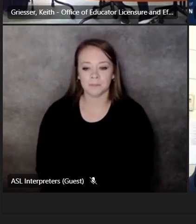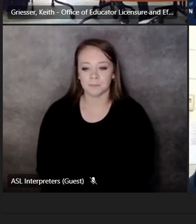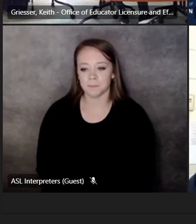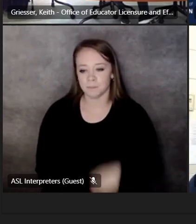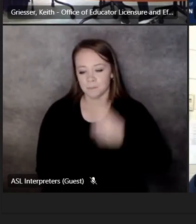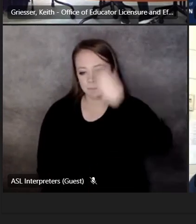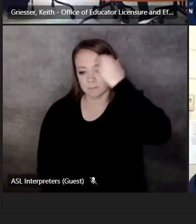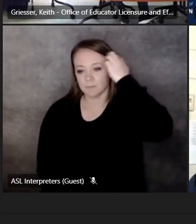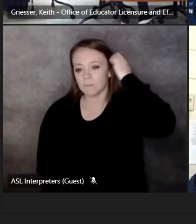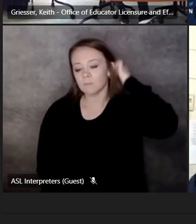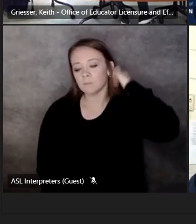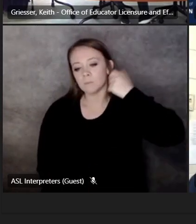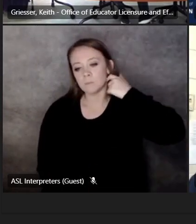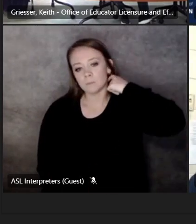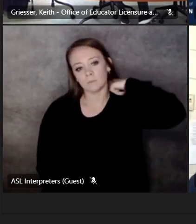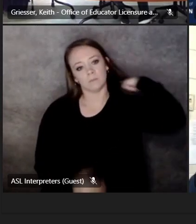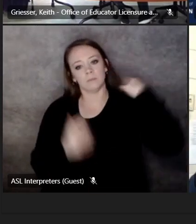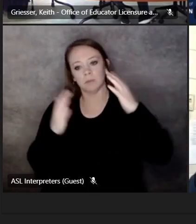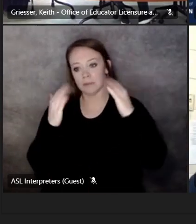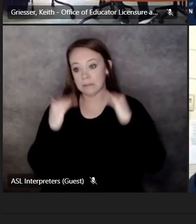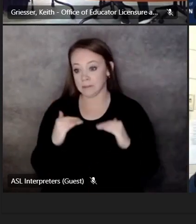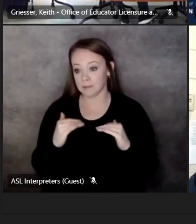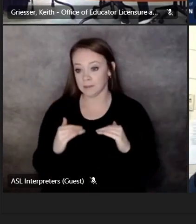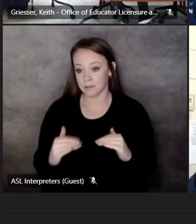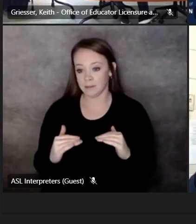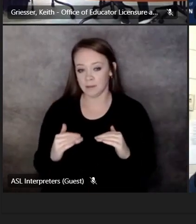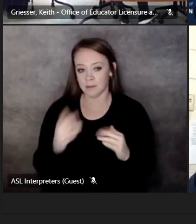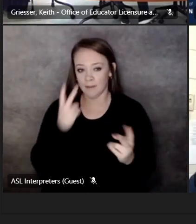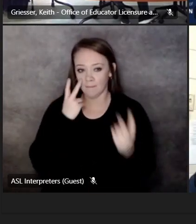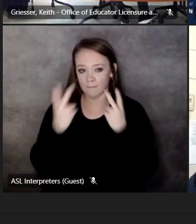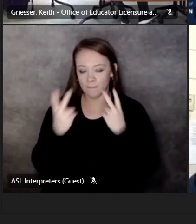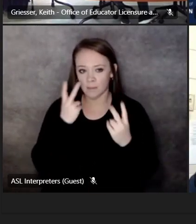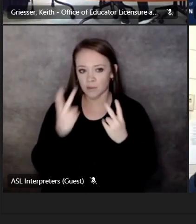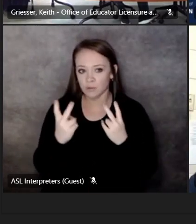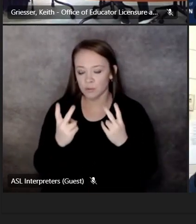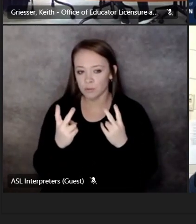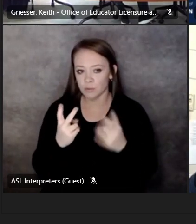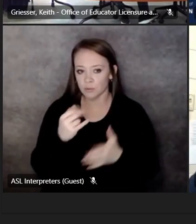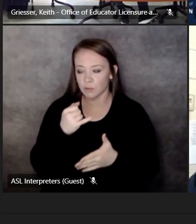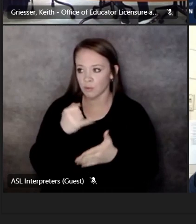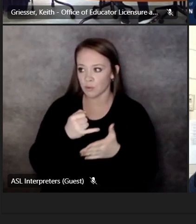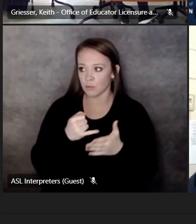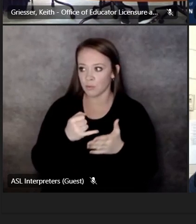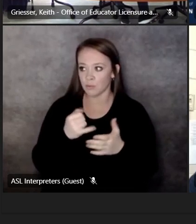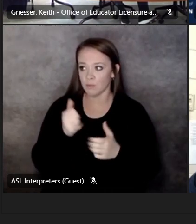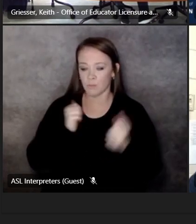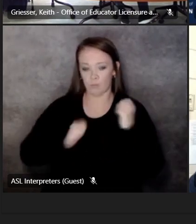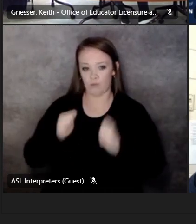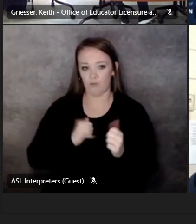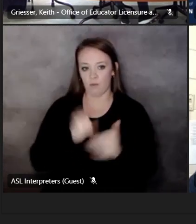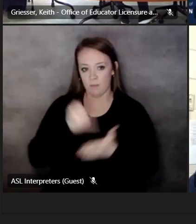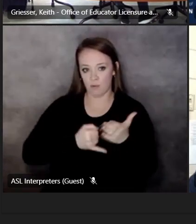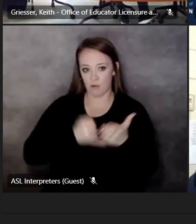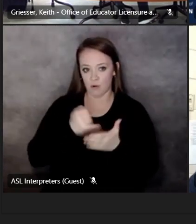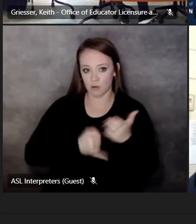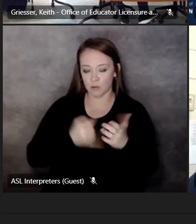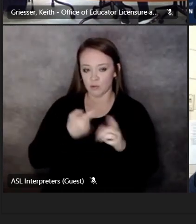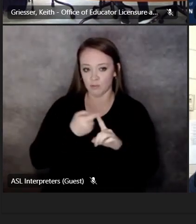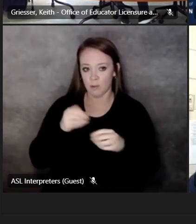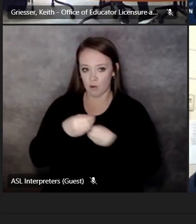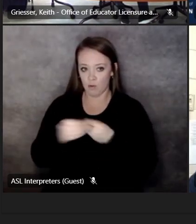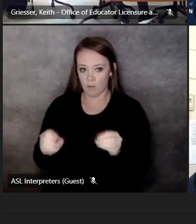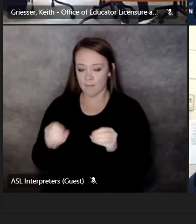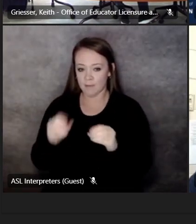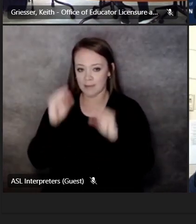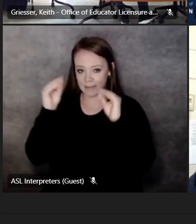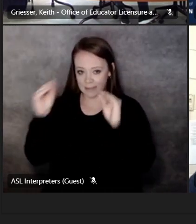All right. Next on our agenda is the Visual Performing Arts Standards Update with Jessica Green from the Office of Teaching and Learning.